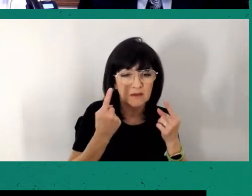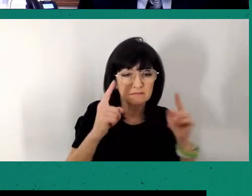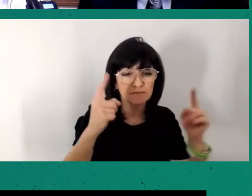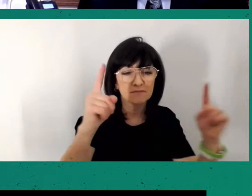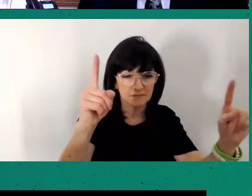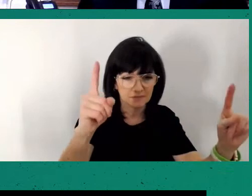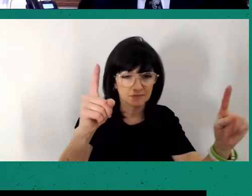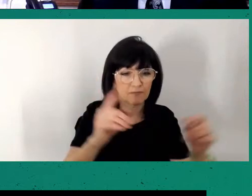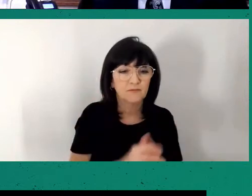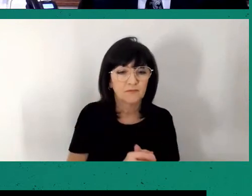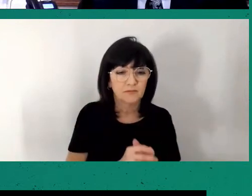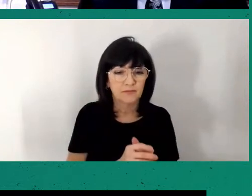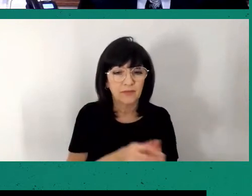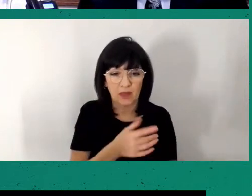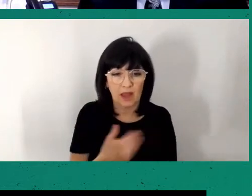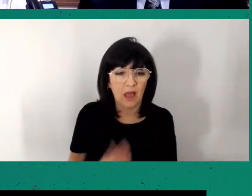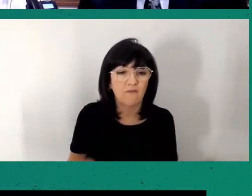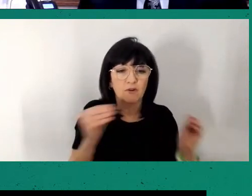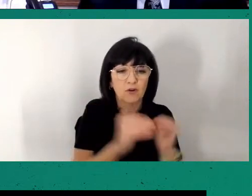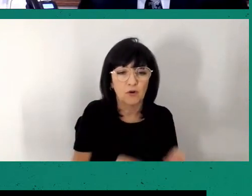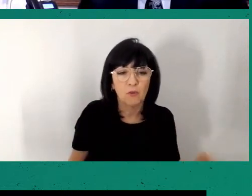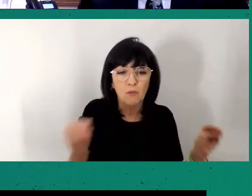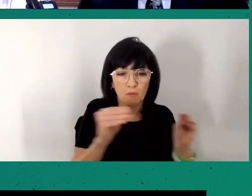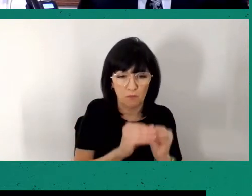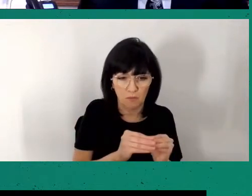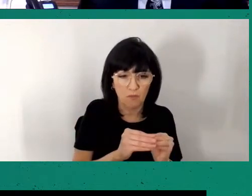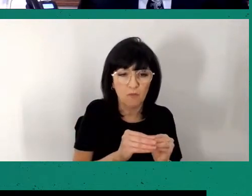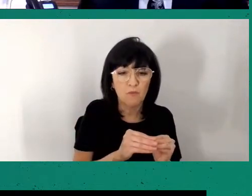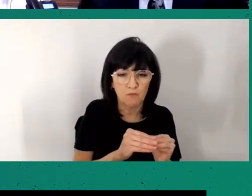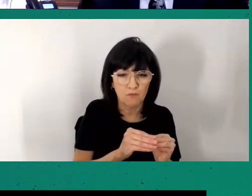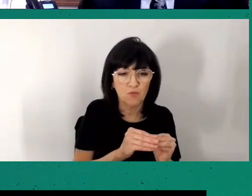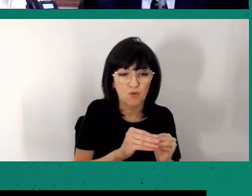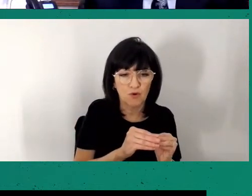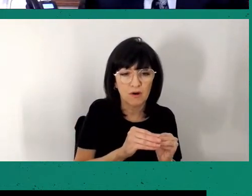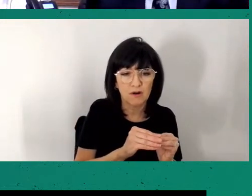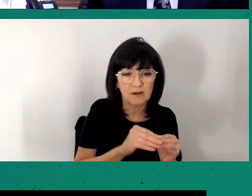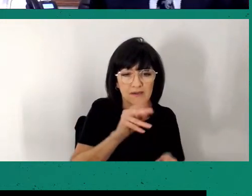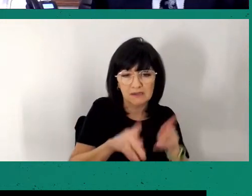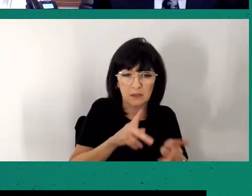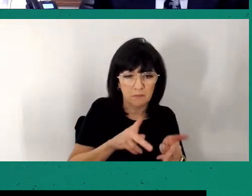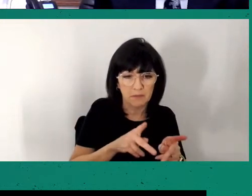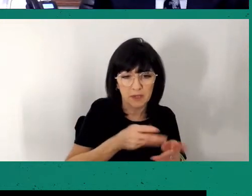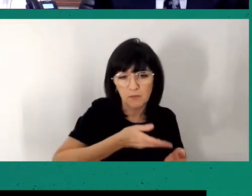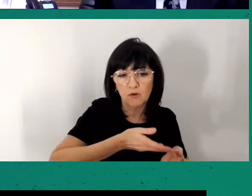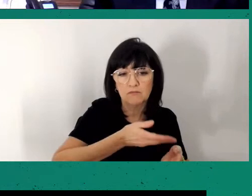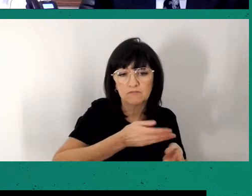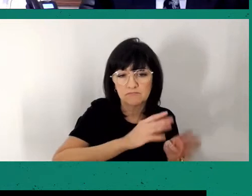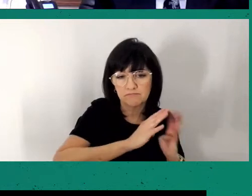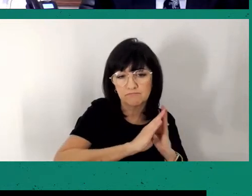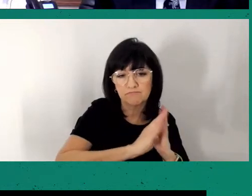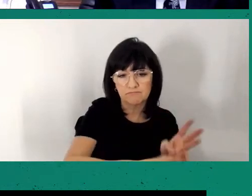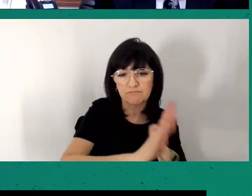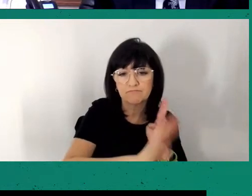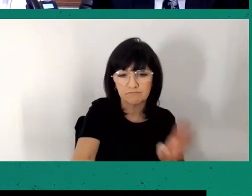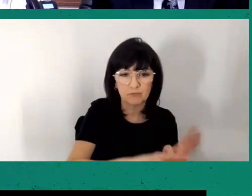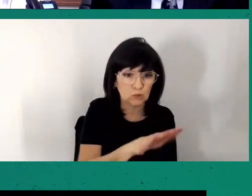to school and put gray heads and dimmed eyes to work in primers.